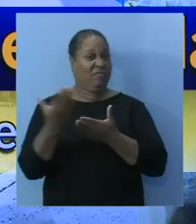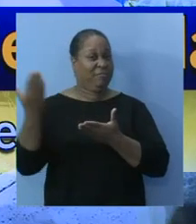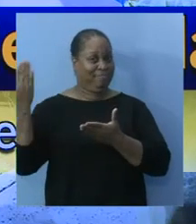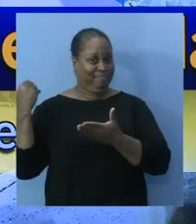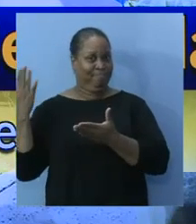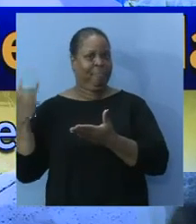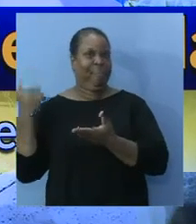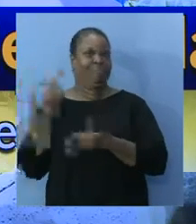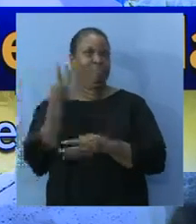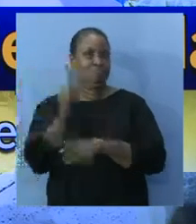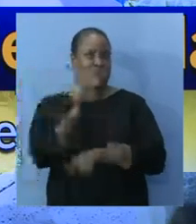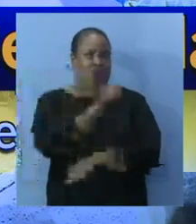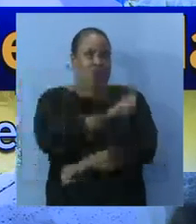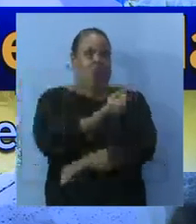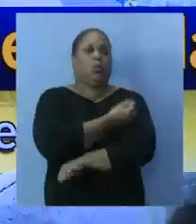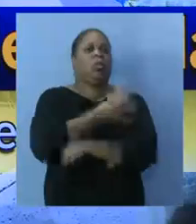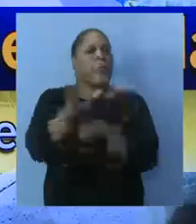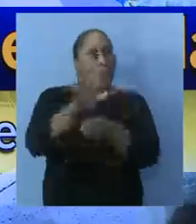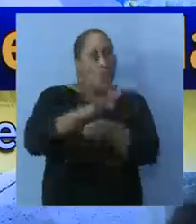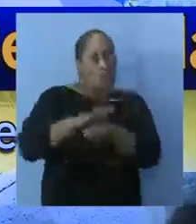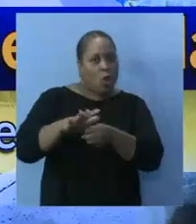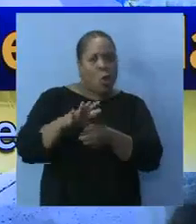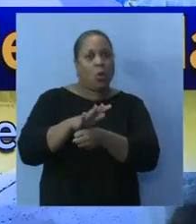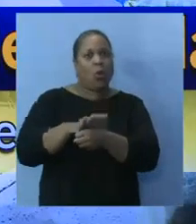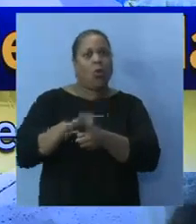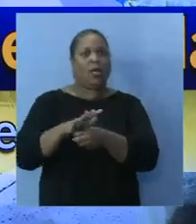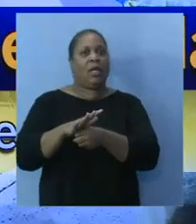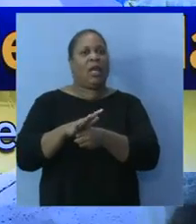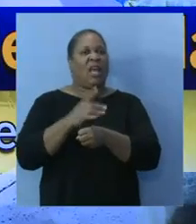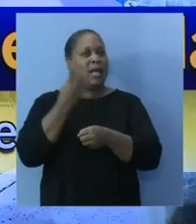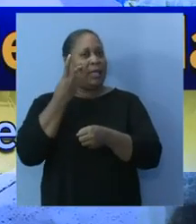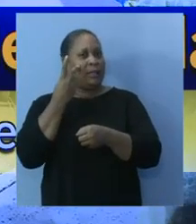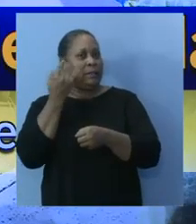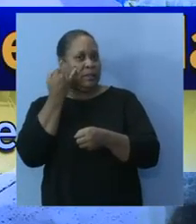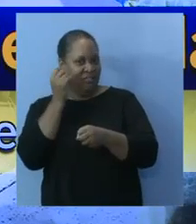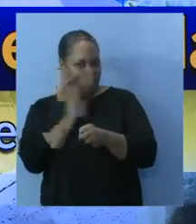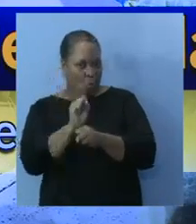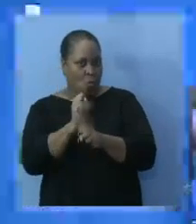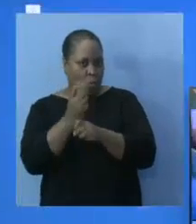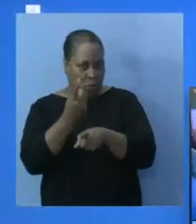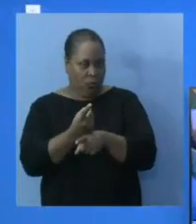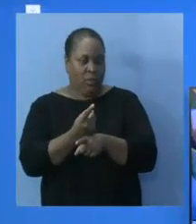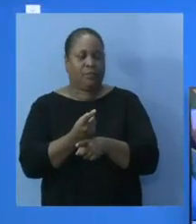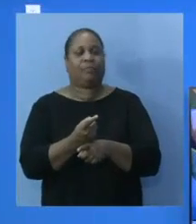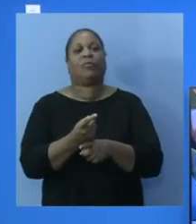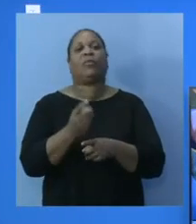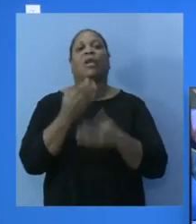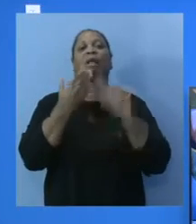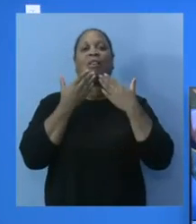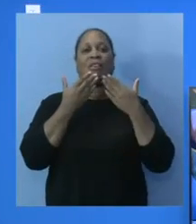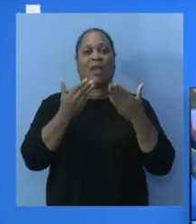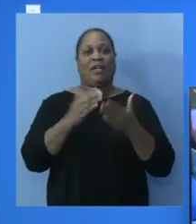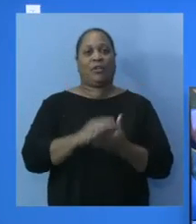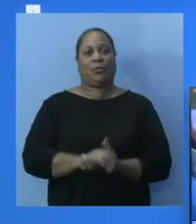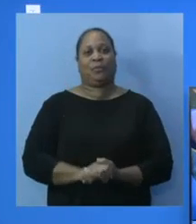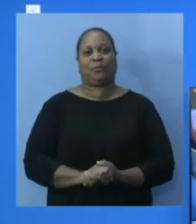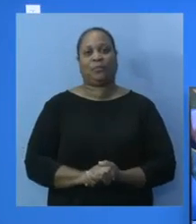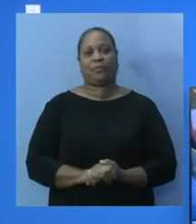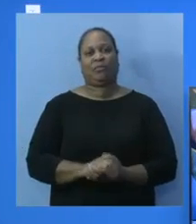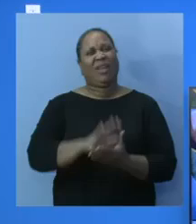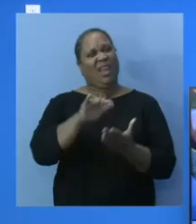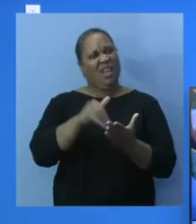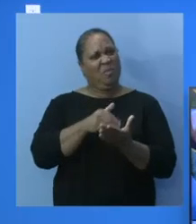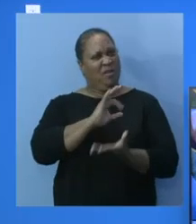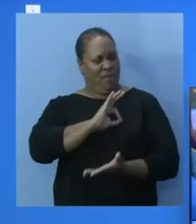doses of the vaccine here locally and for it have been effective. All right, thank you very much. Good time, middle of February. And my